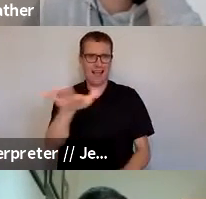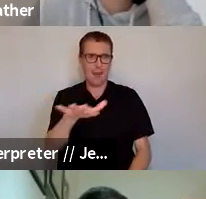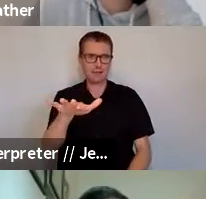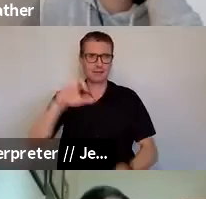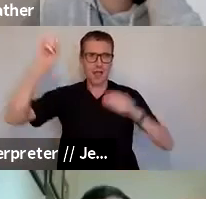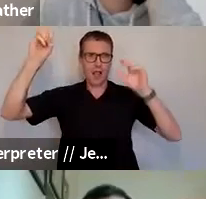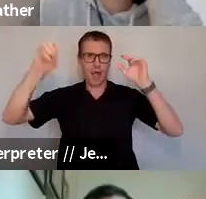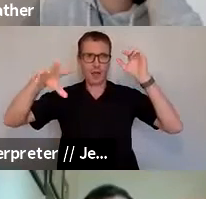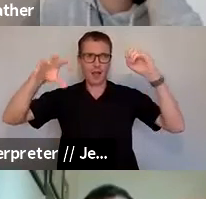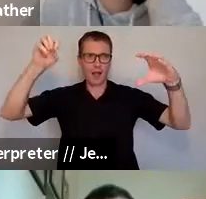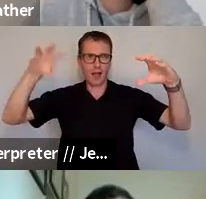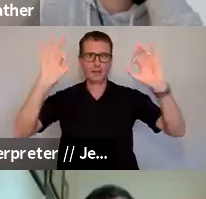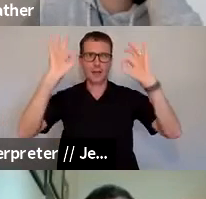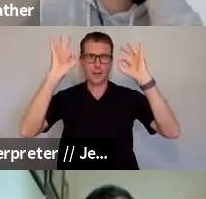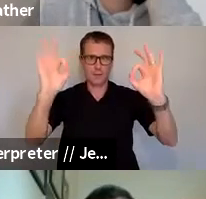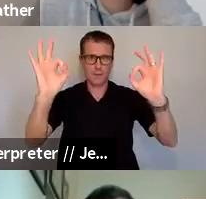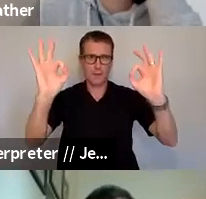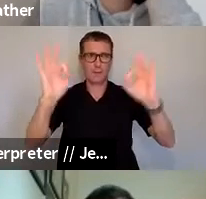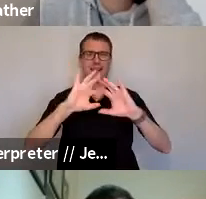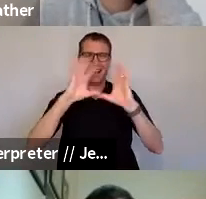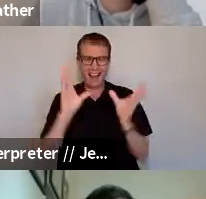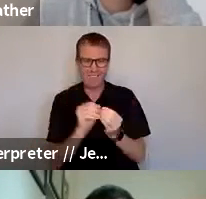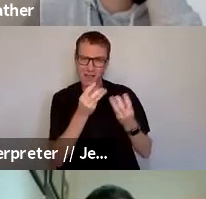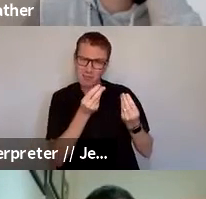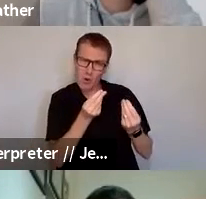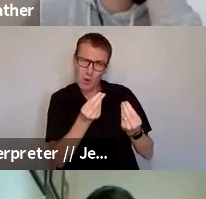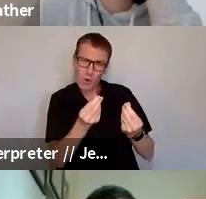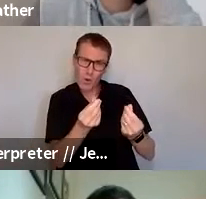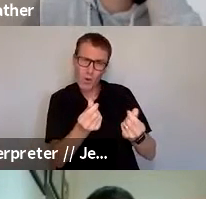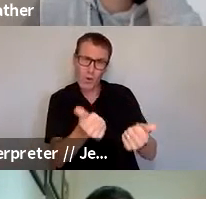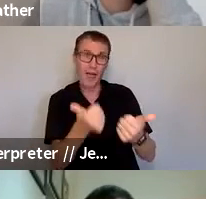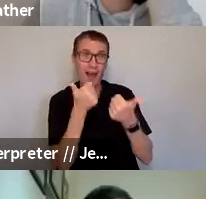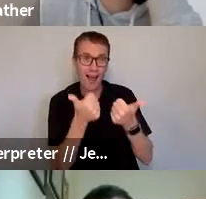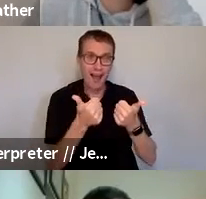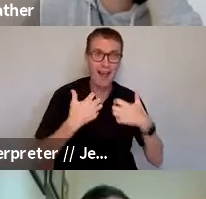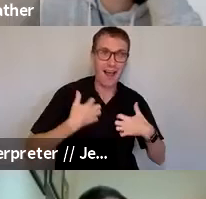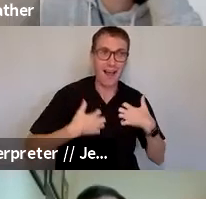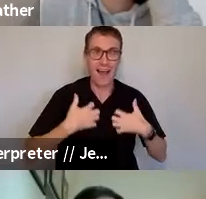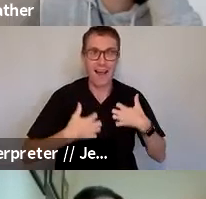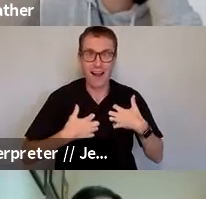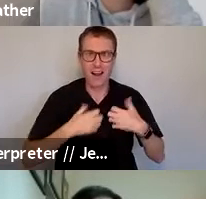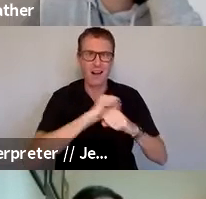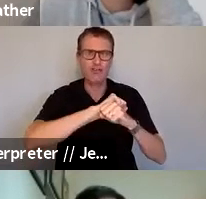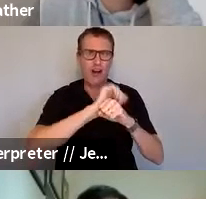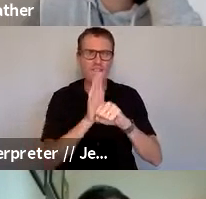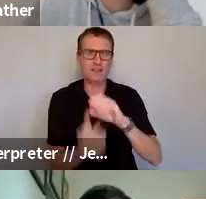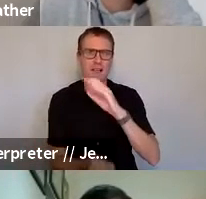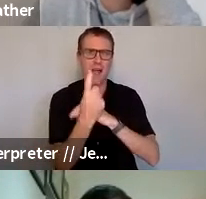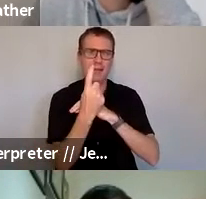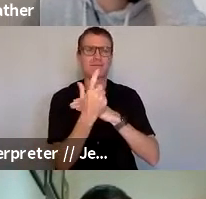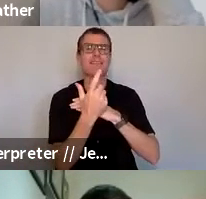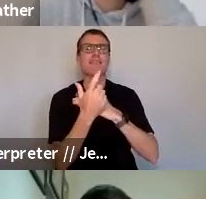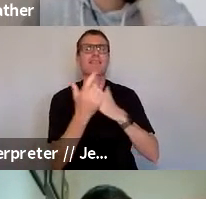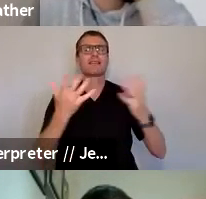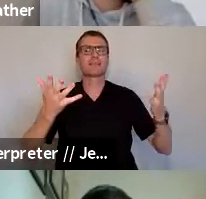right, everything was sort of going to plan, and we had this situation come upon us. So I think now that